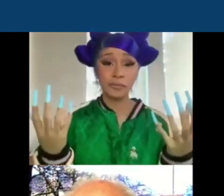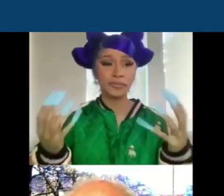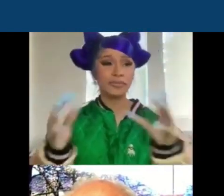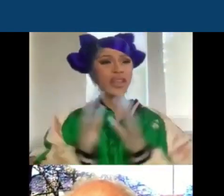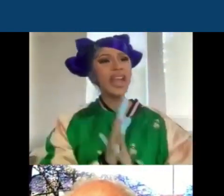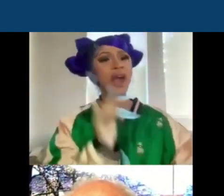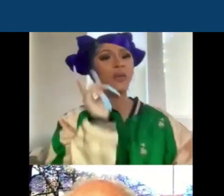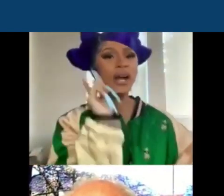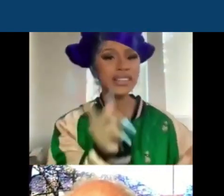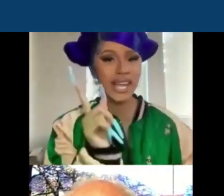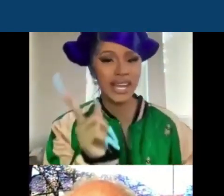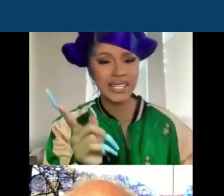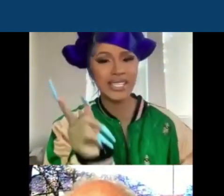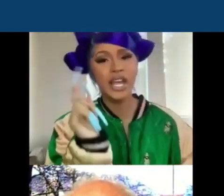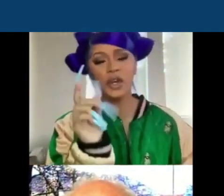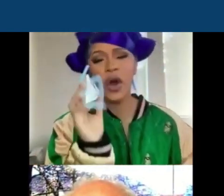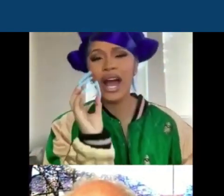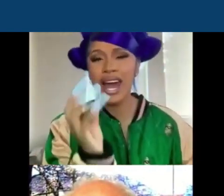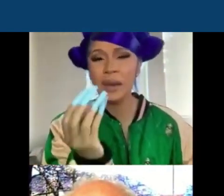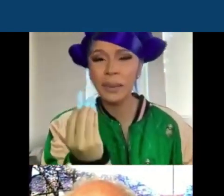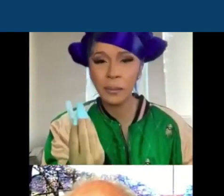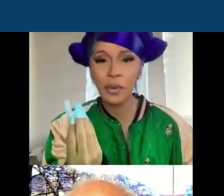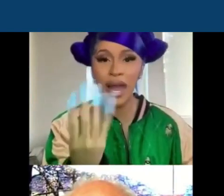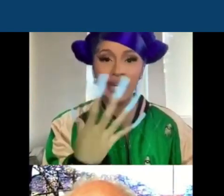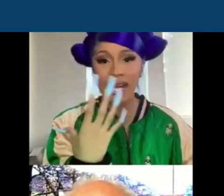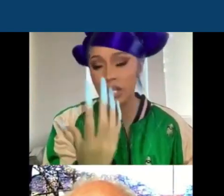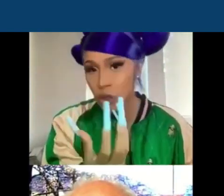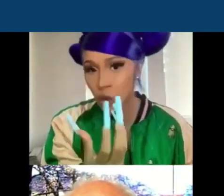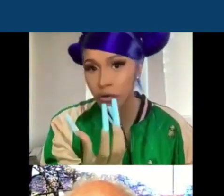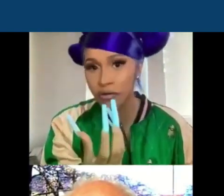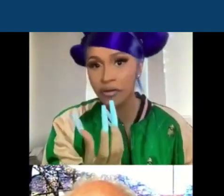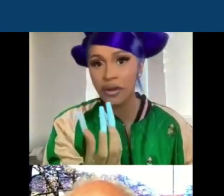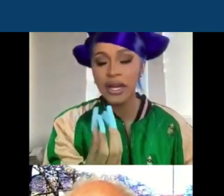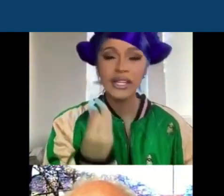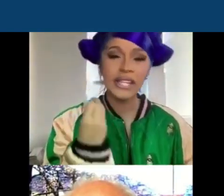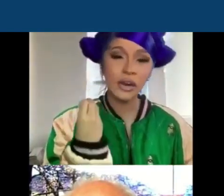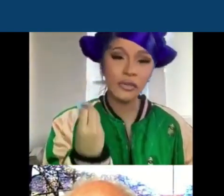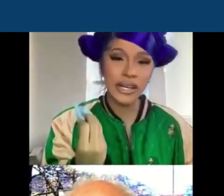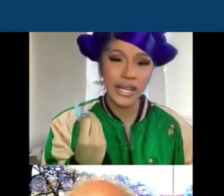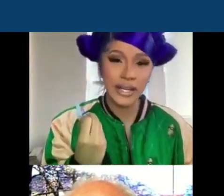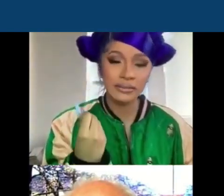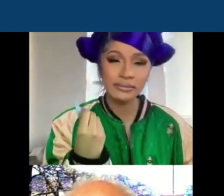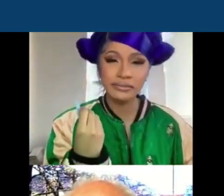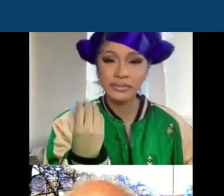Trump. And one thing is, you know, a lot of people like the youth,